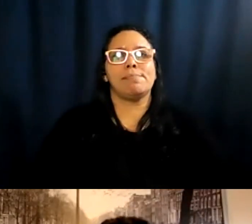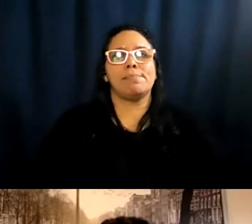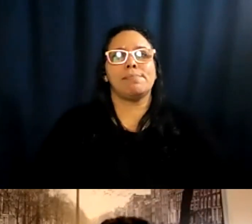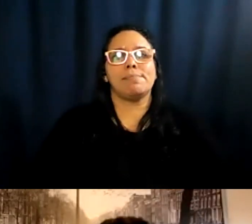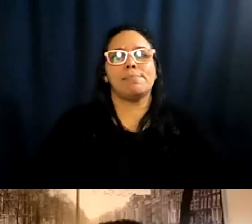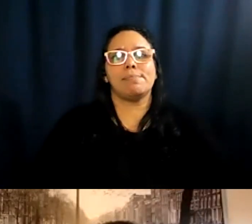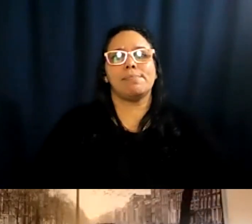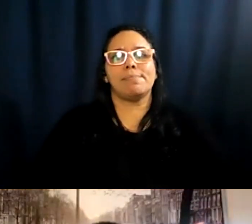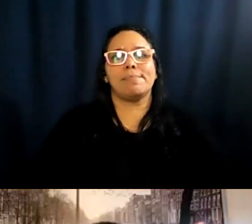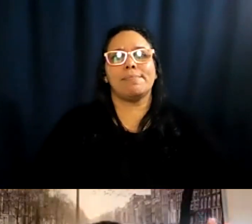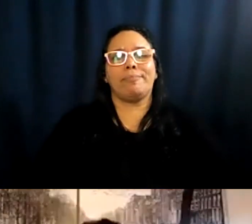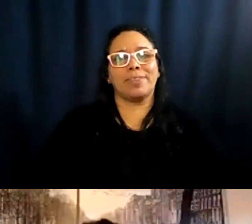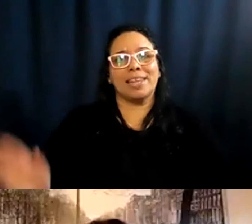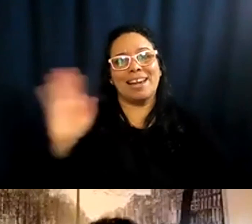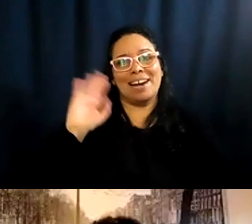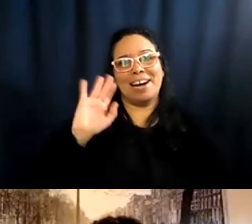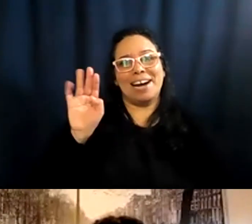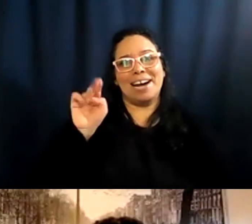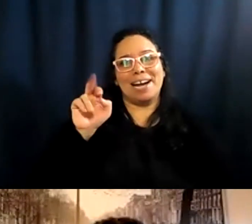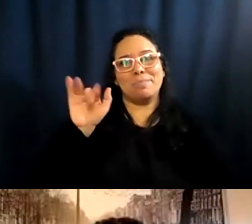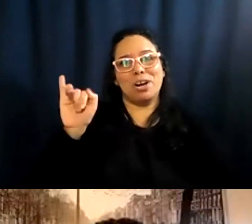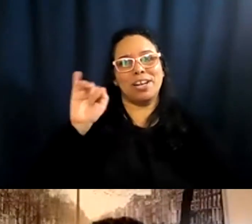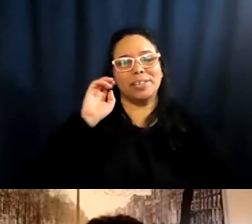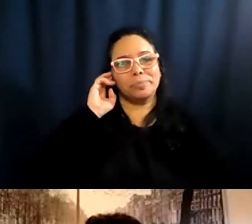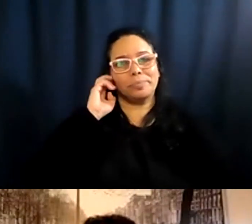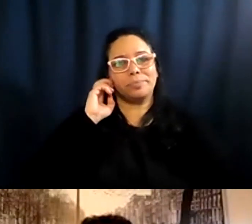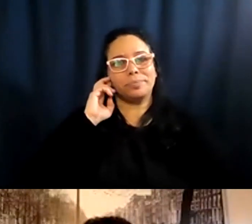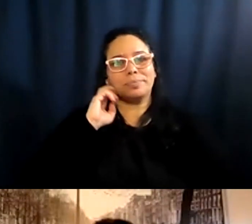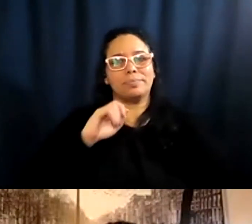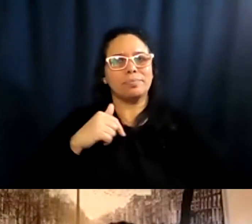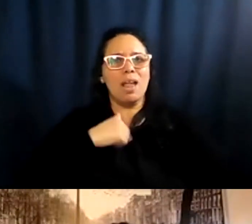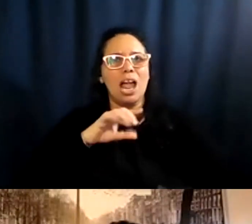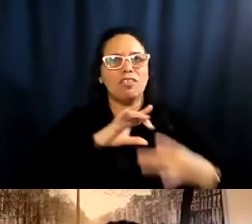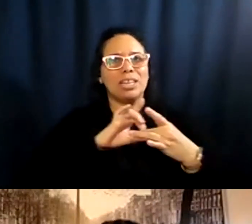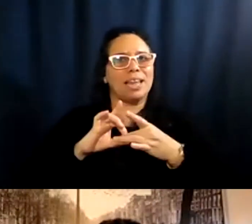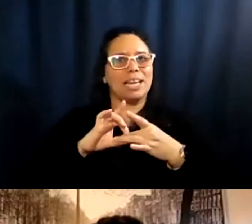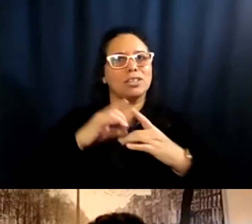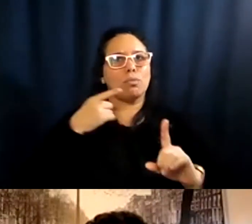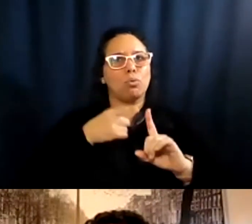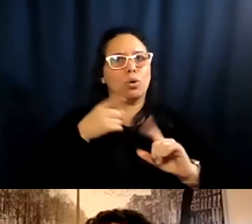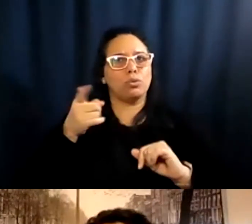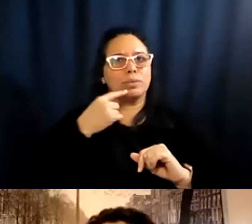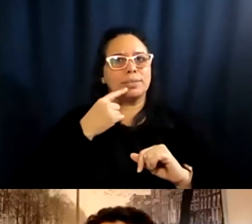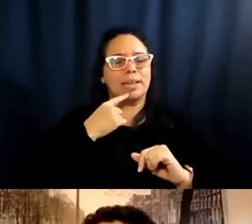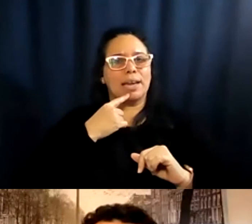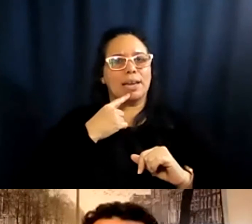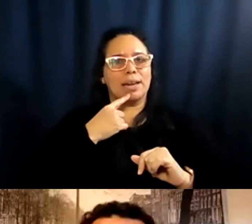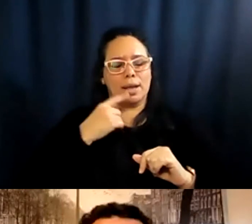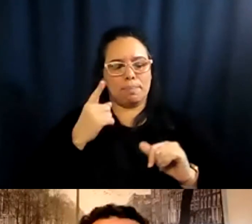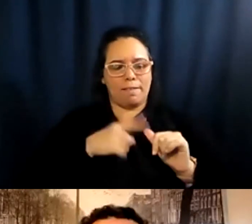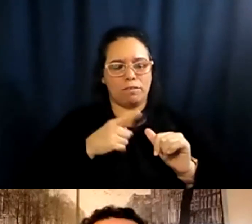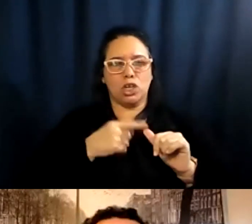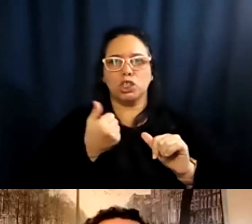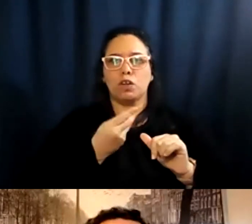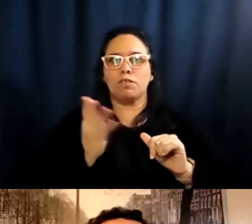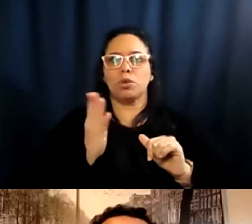Mari, hi, first of all, hi. I relate to the point you made so much. I think when I, like, my first couple years in